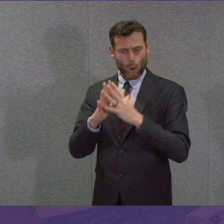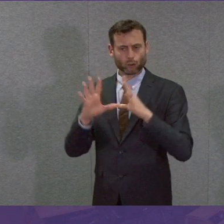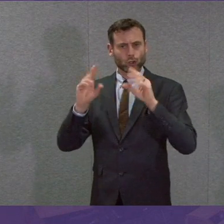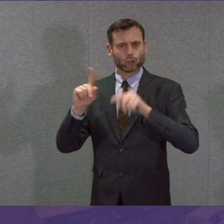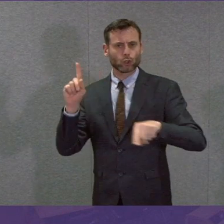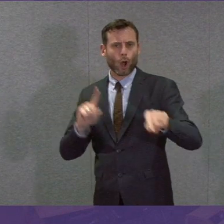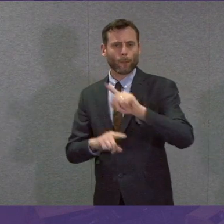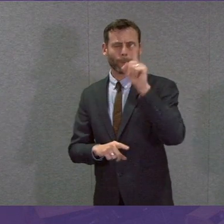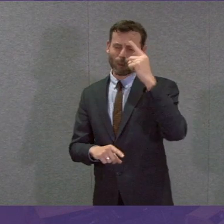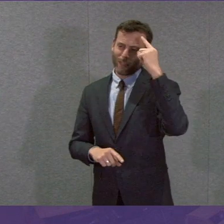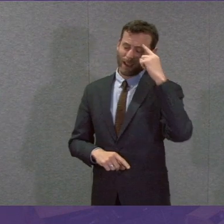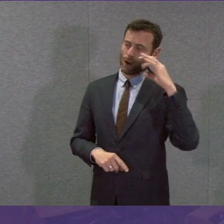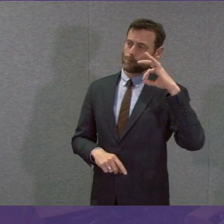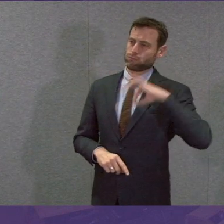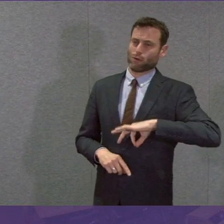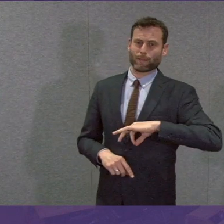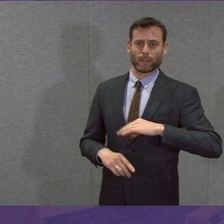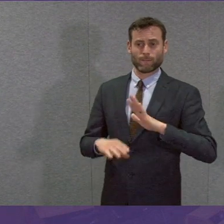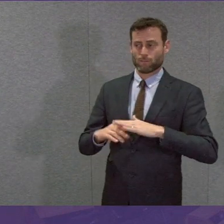that.